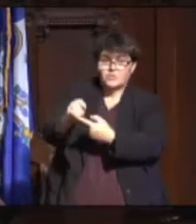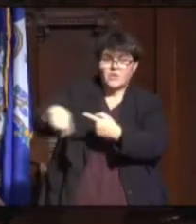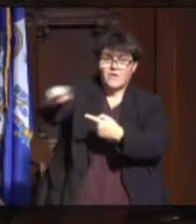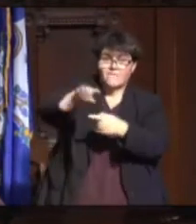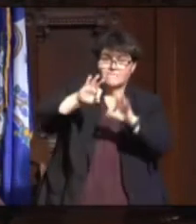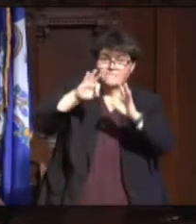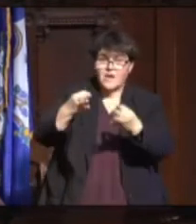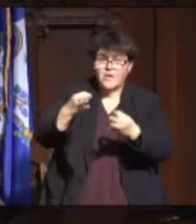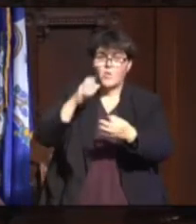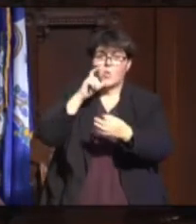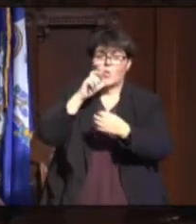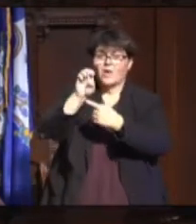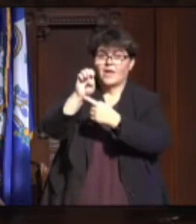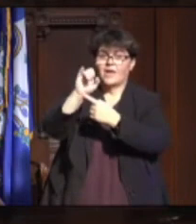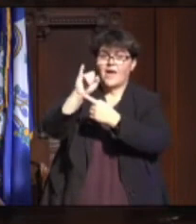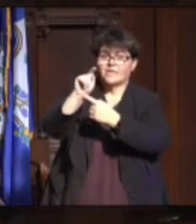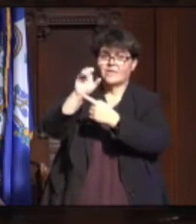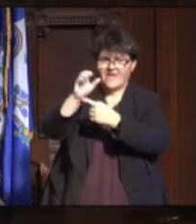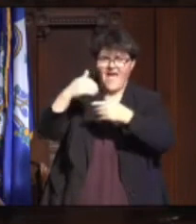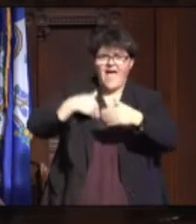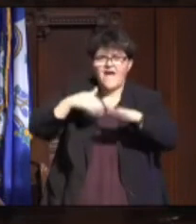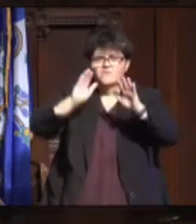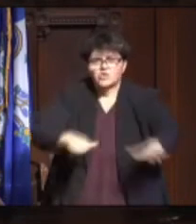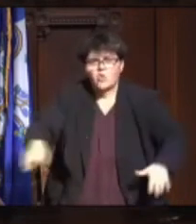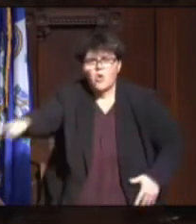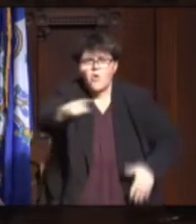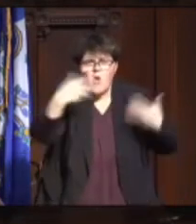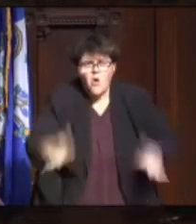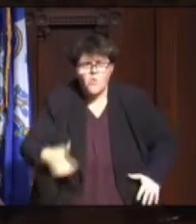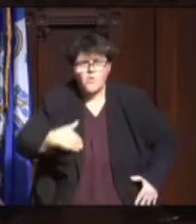I'll say thank you.